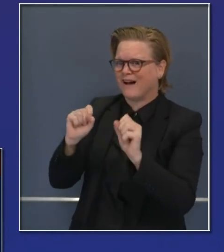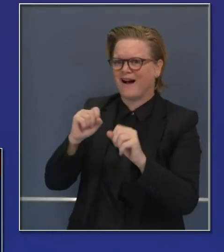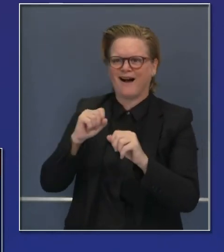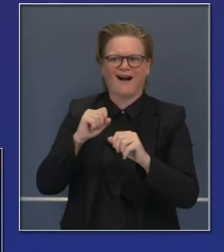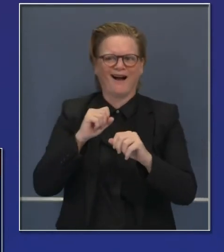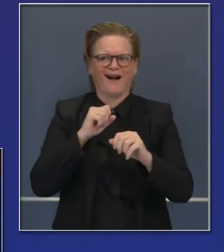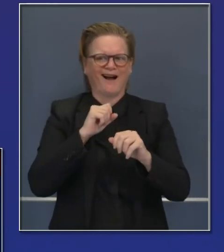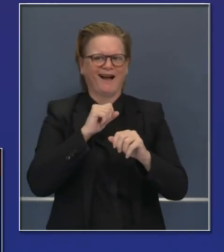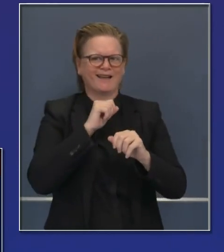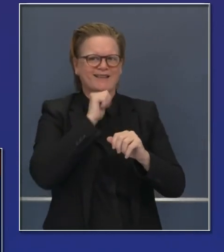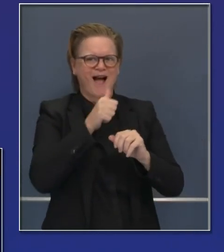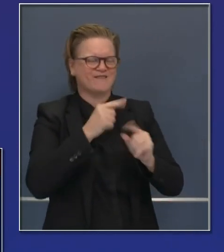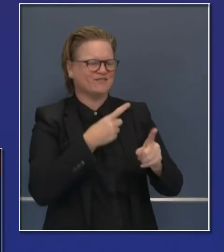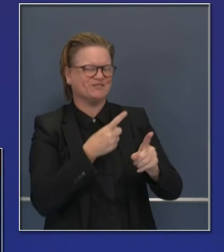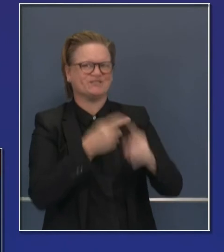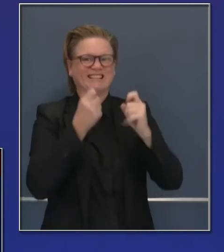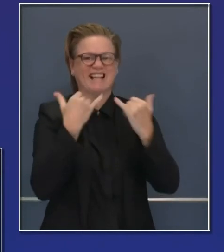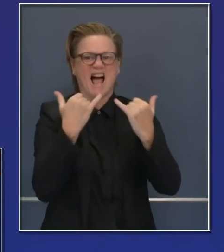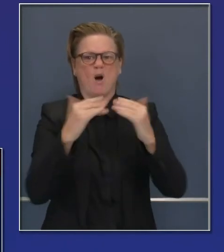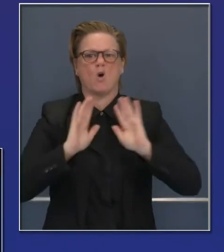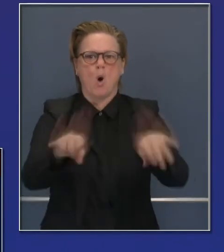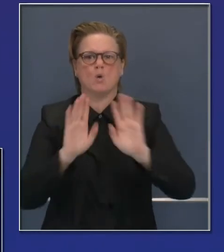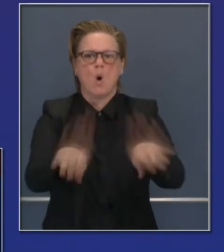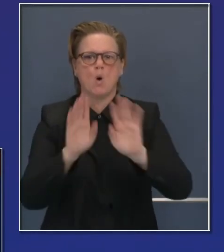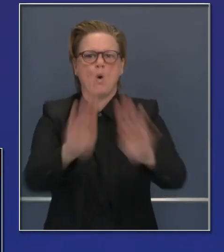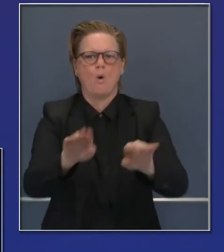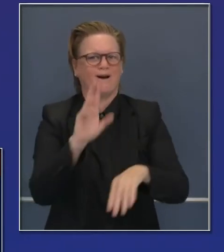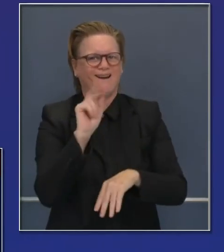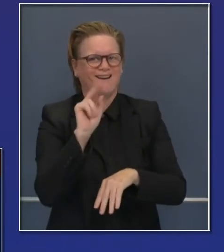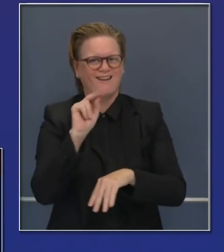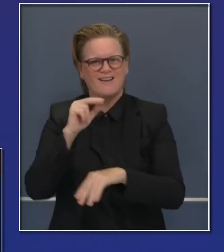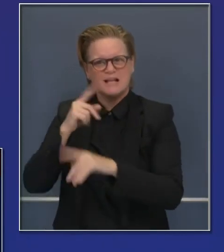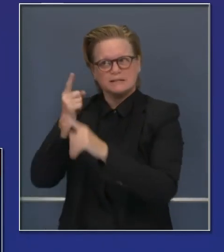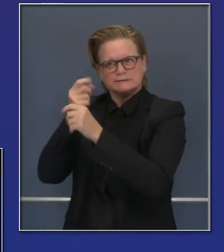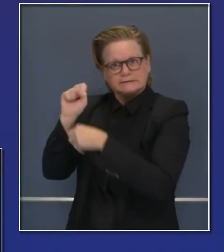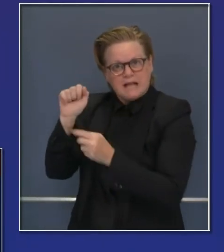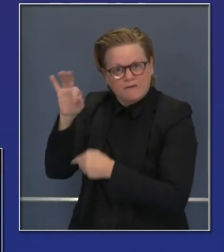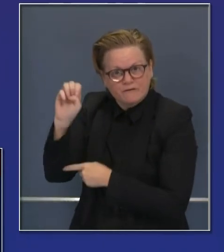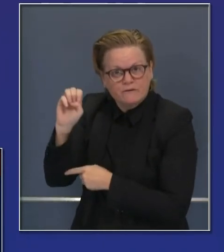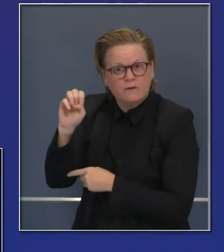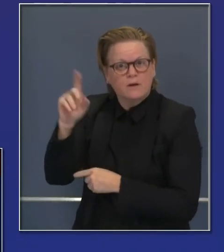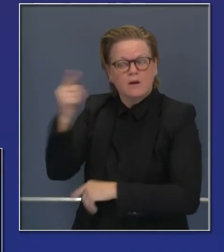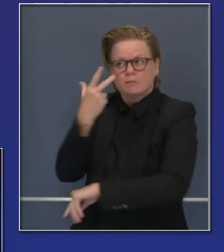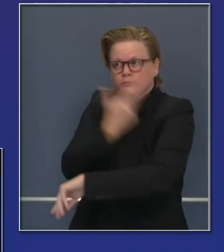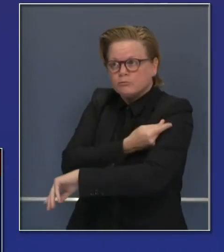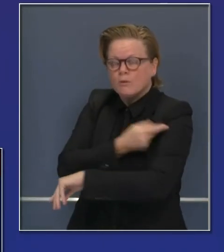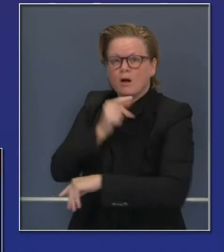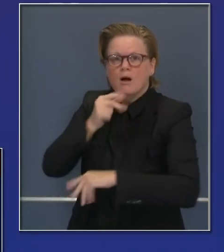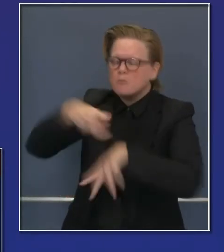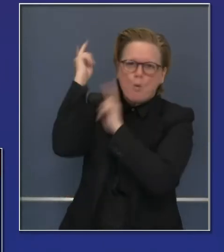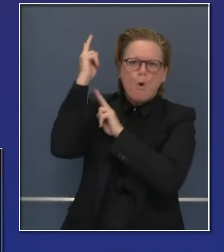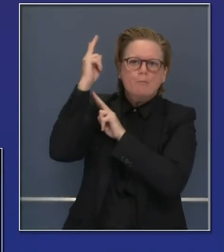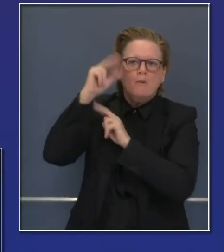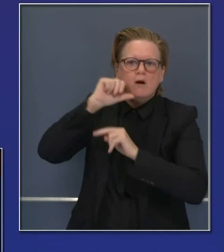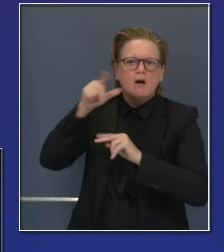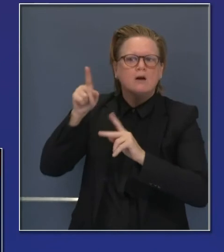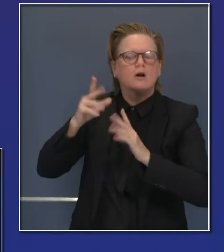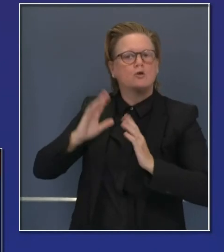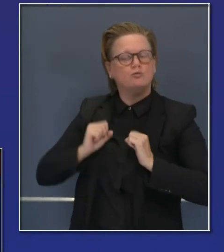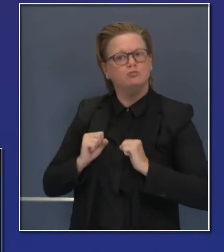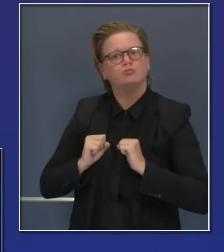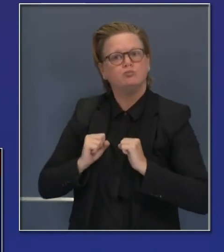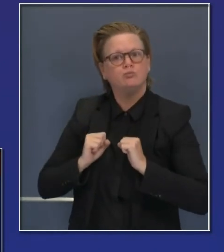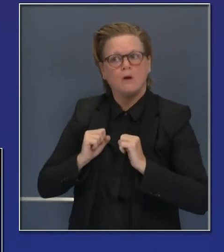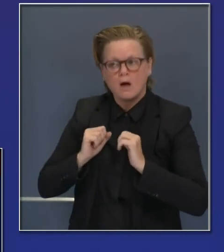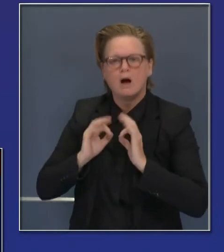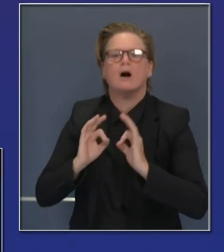most vulnerable. I should just note this. We will be very aggressive in making sure that those with